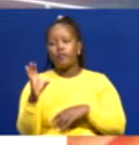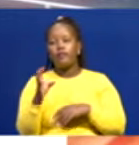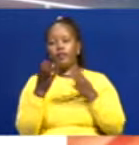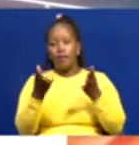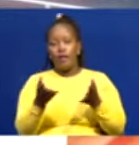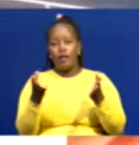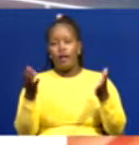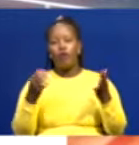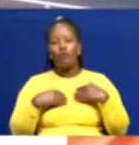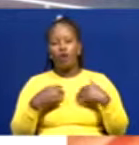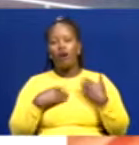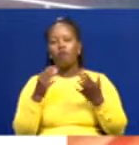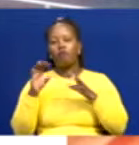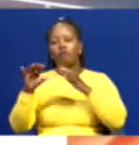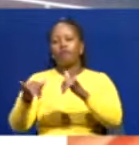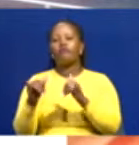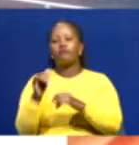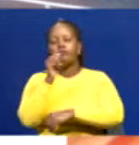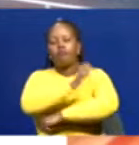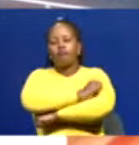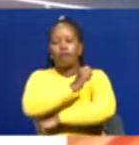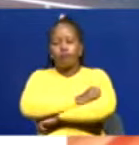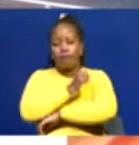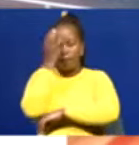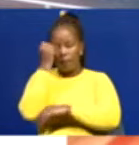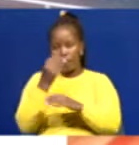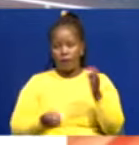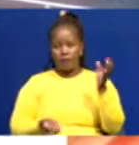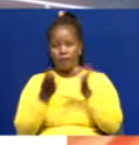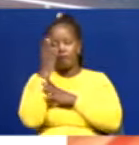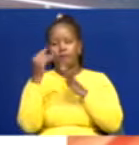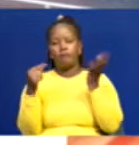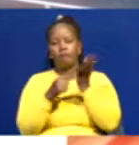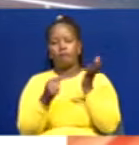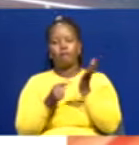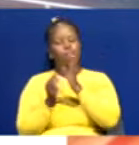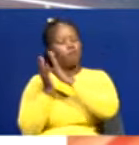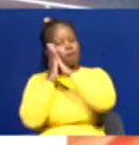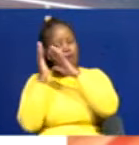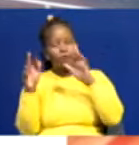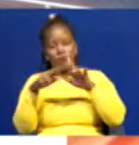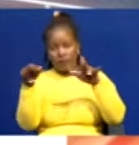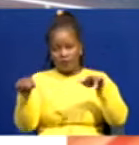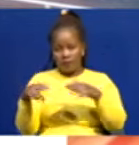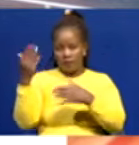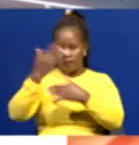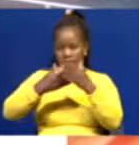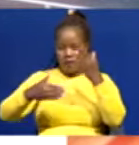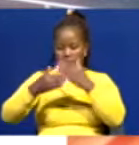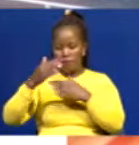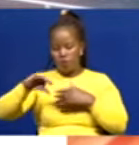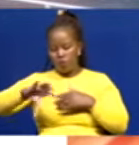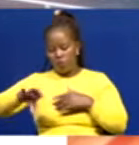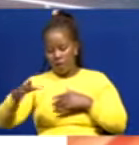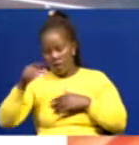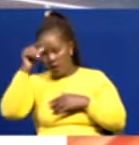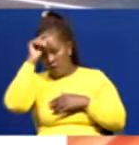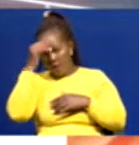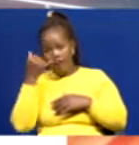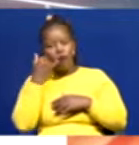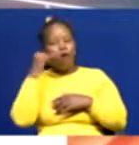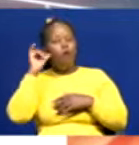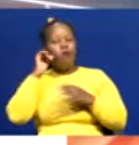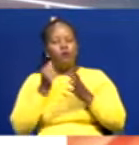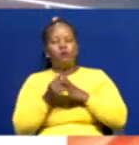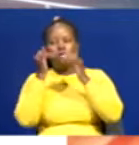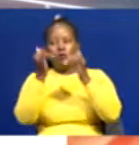to reside within the school compound following the unveiling of a modern hostel block built by the county government of Isiolo. The newly